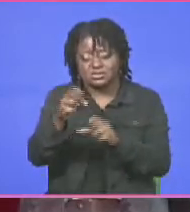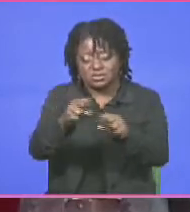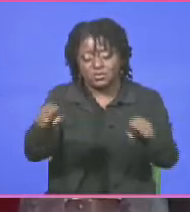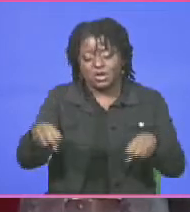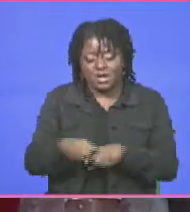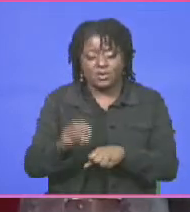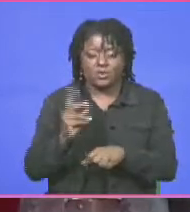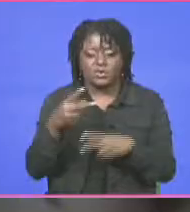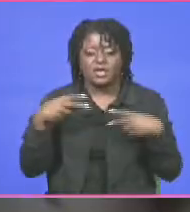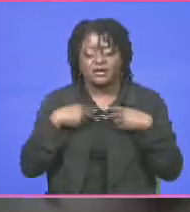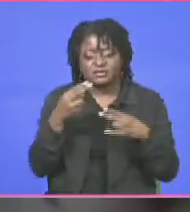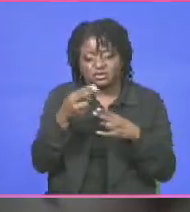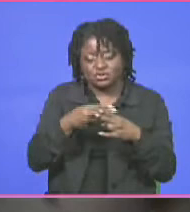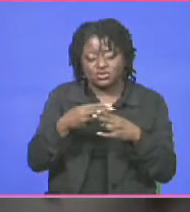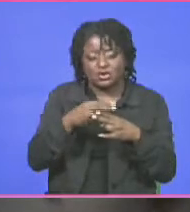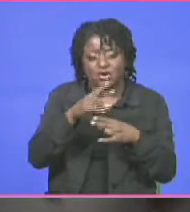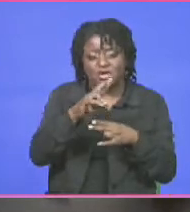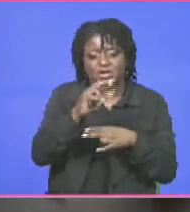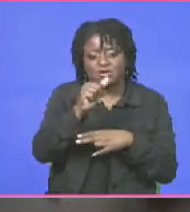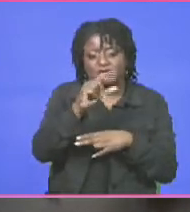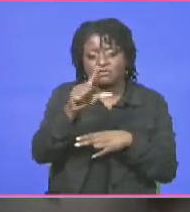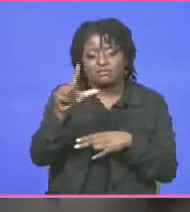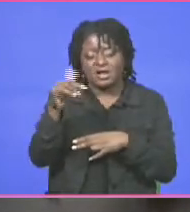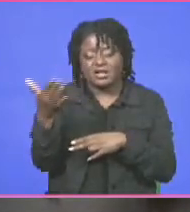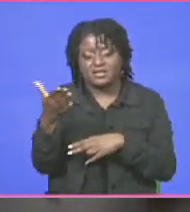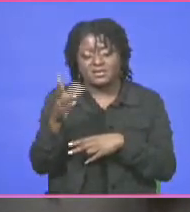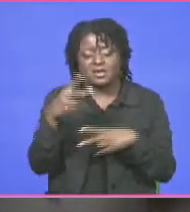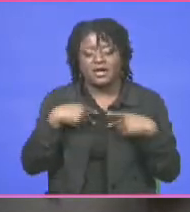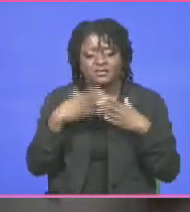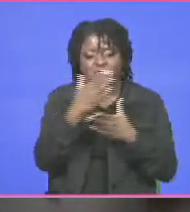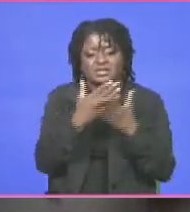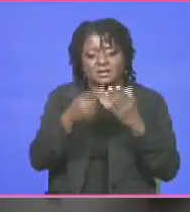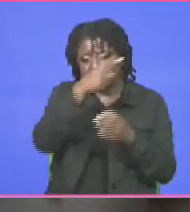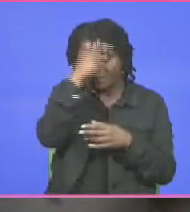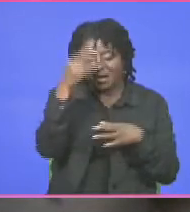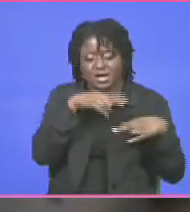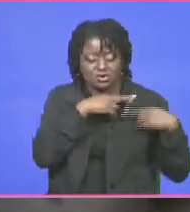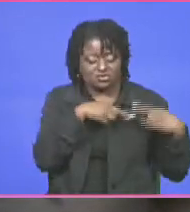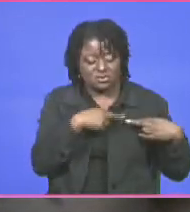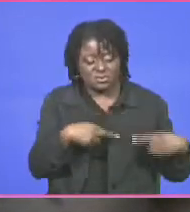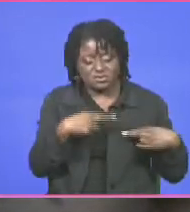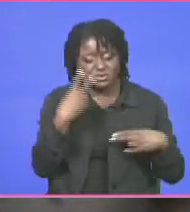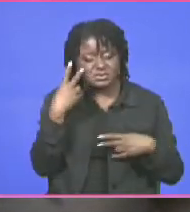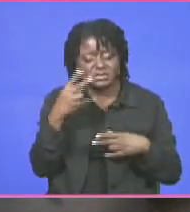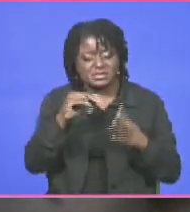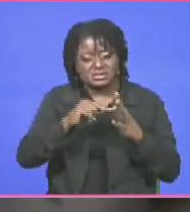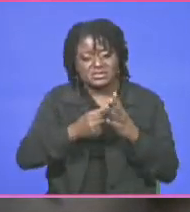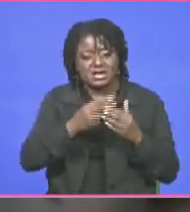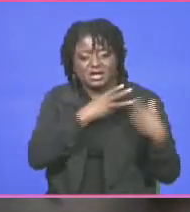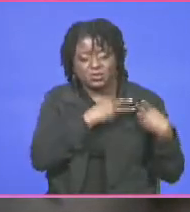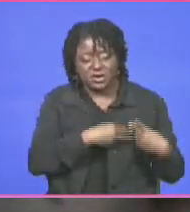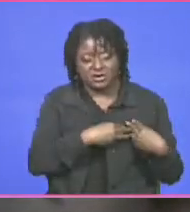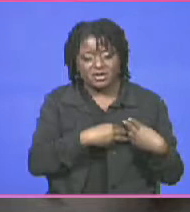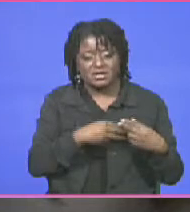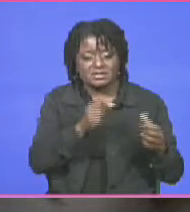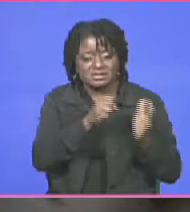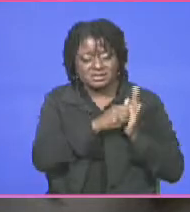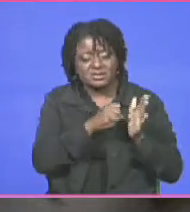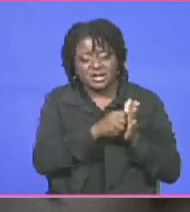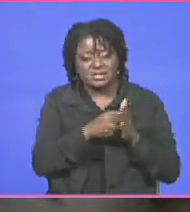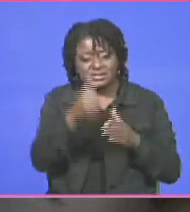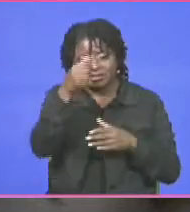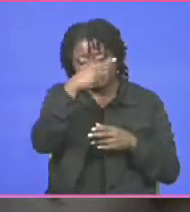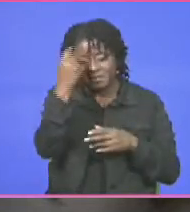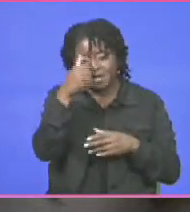a brief rally there. We're going to be having some black ribbons that you're going to see us start wearing that symbolize black